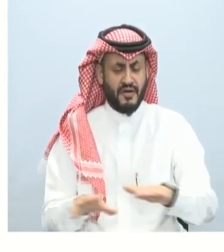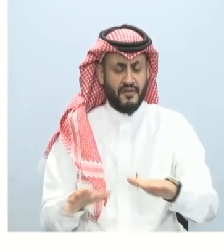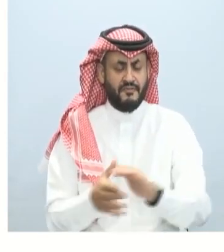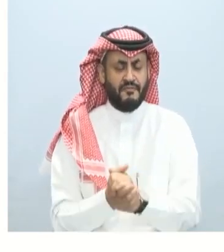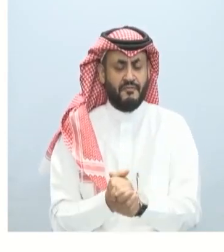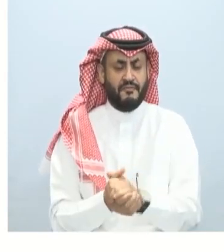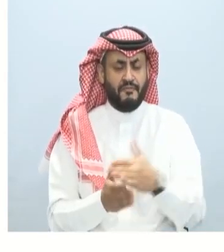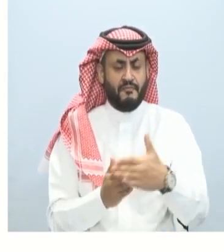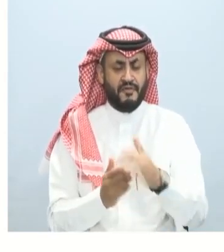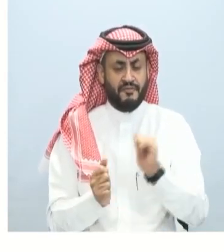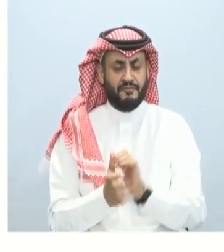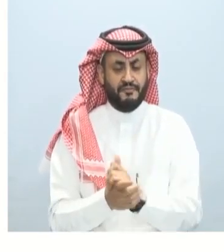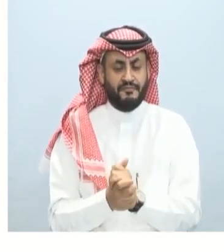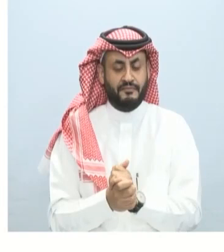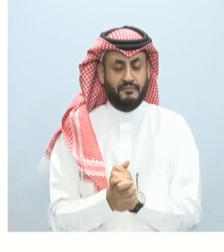perfect.